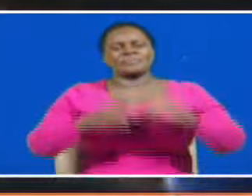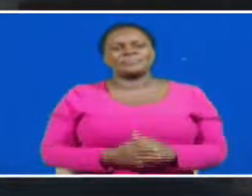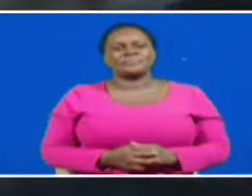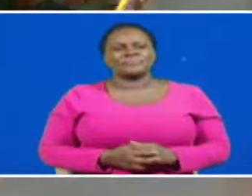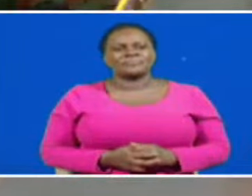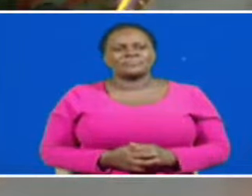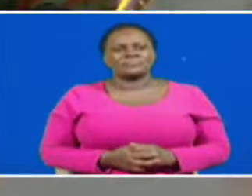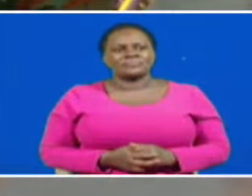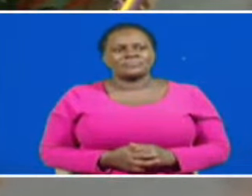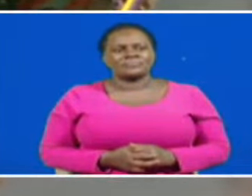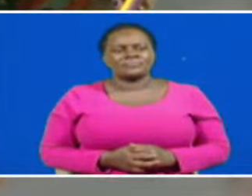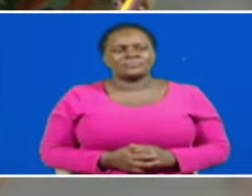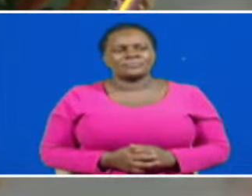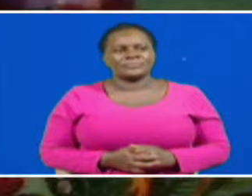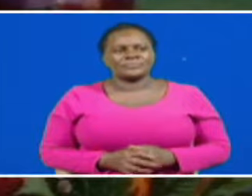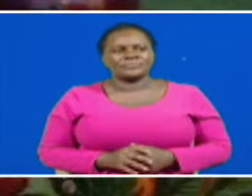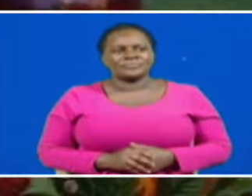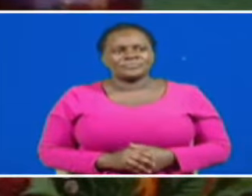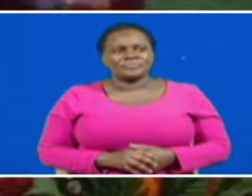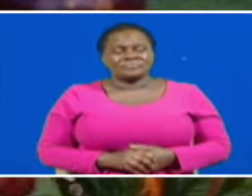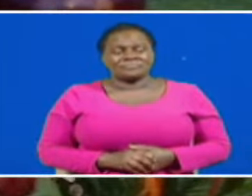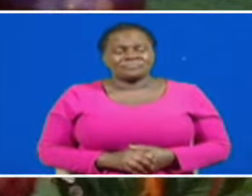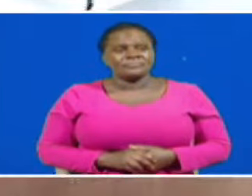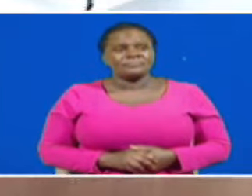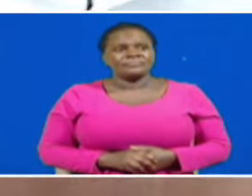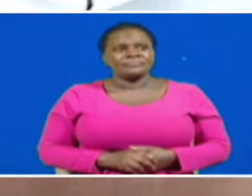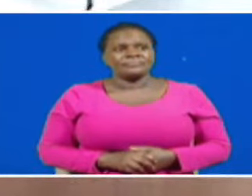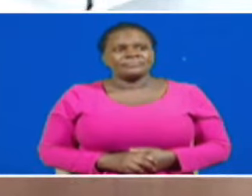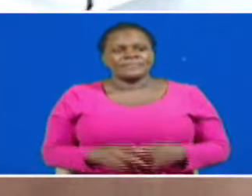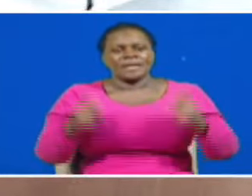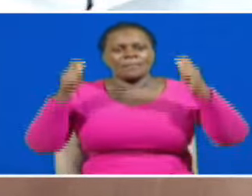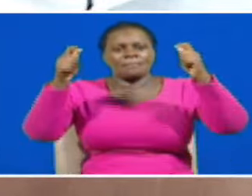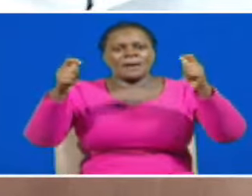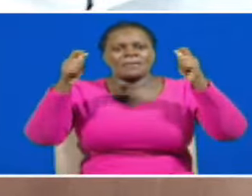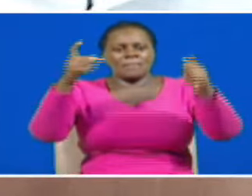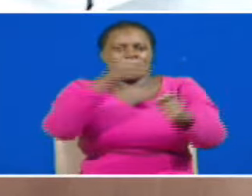KTN News, Mombasa County. Striking healthcare workers have told off